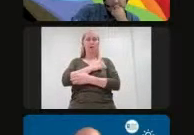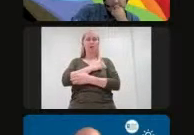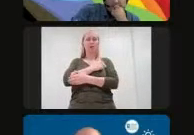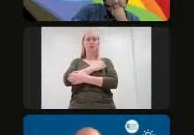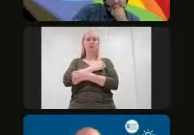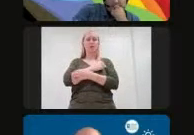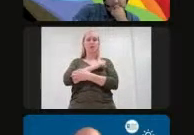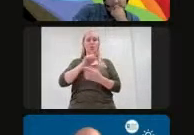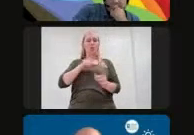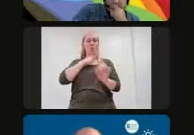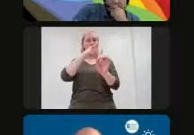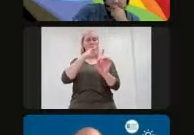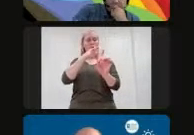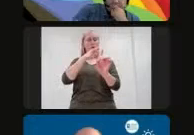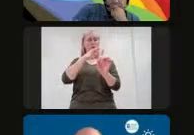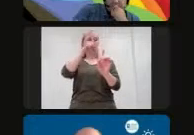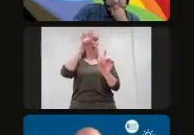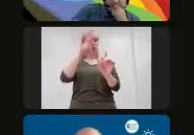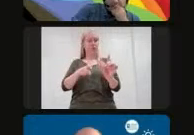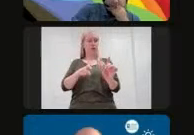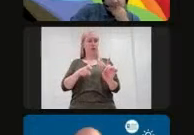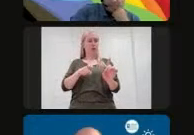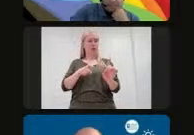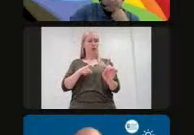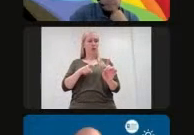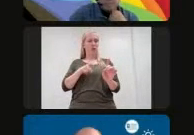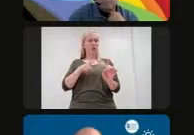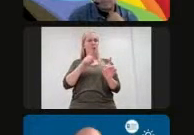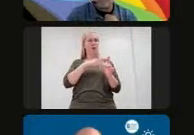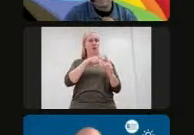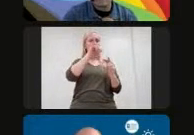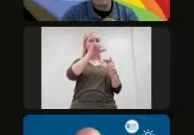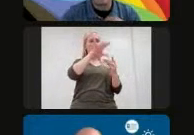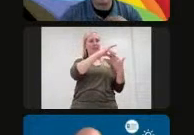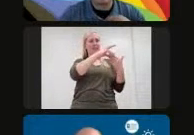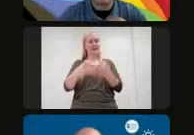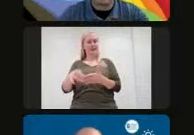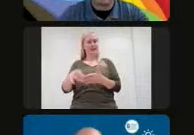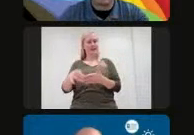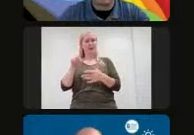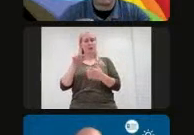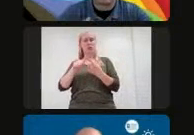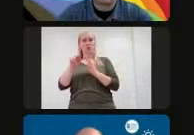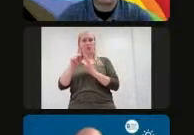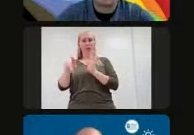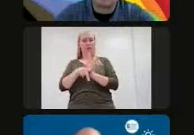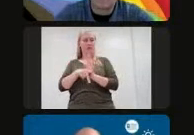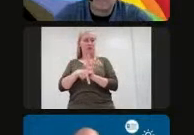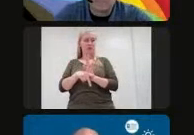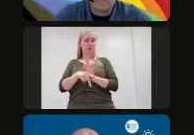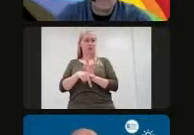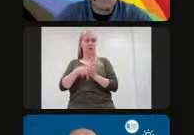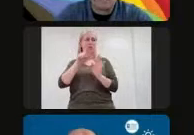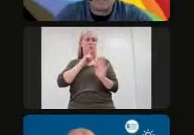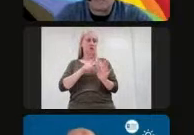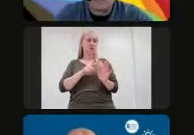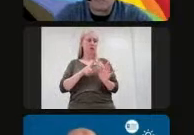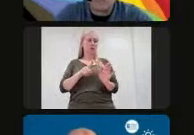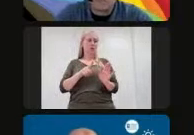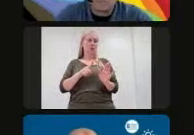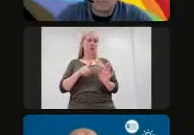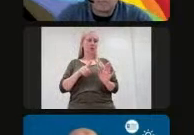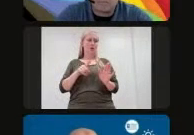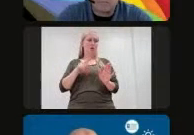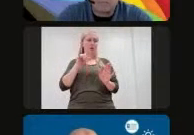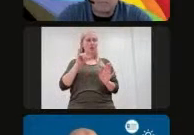be, and then that leads to the result policy, which has not been touched in a while, because really that's a way mechanism. So that